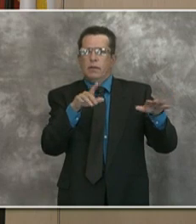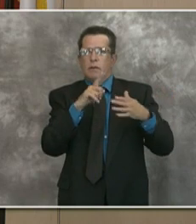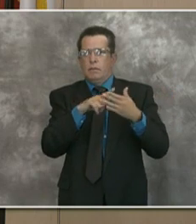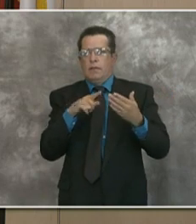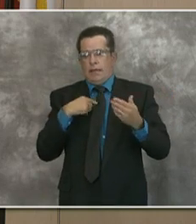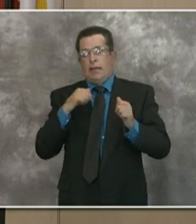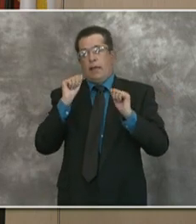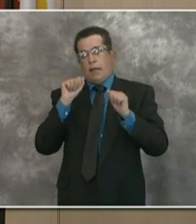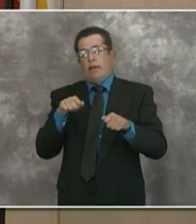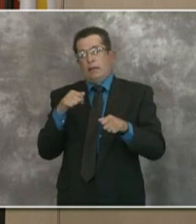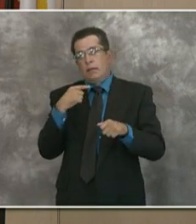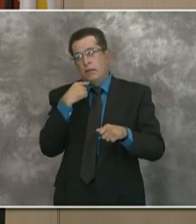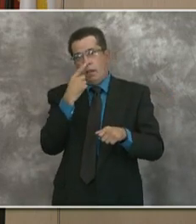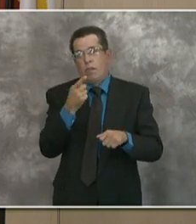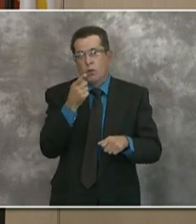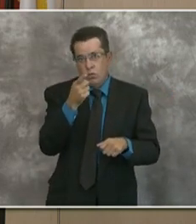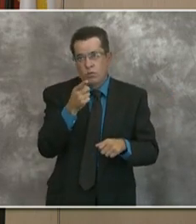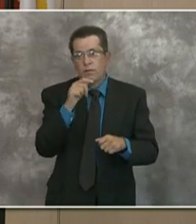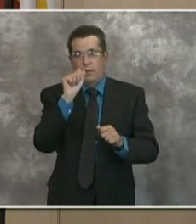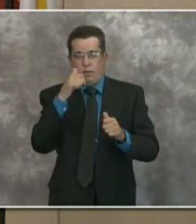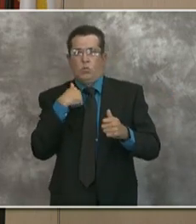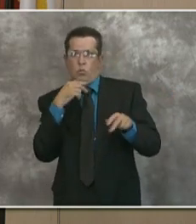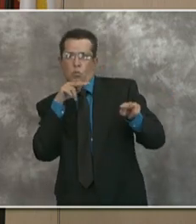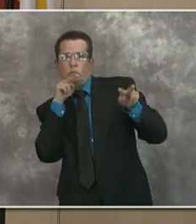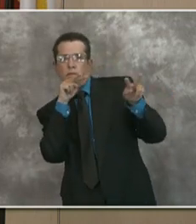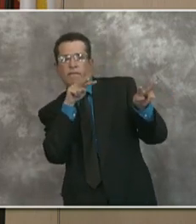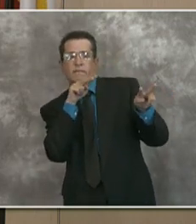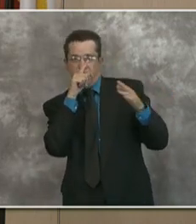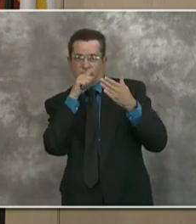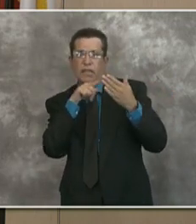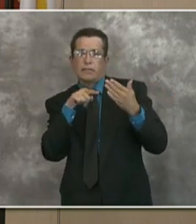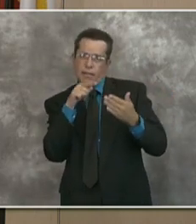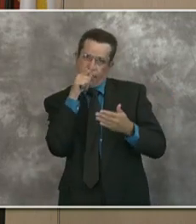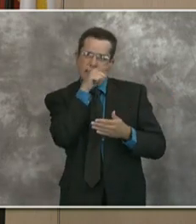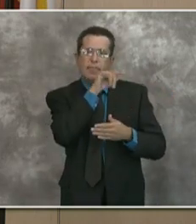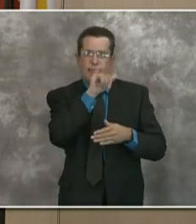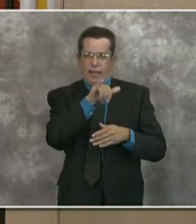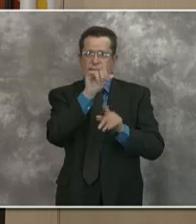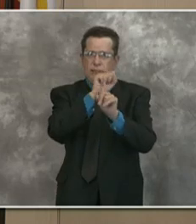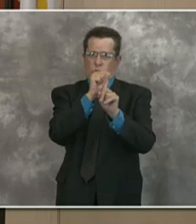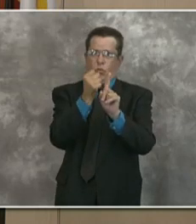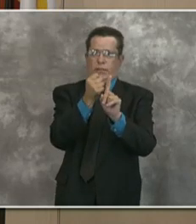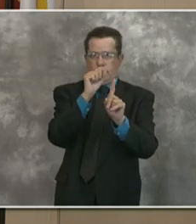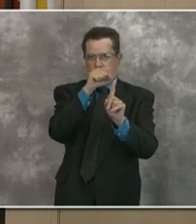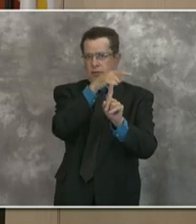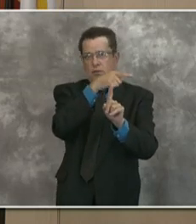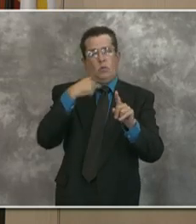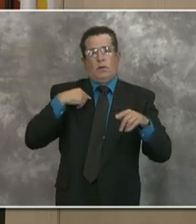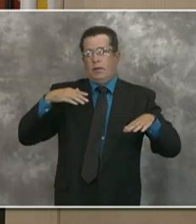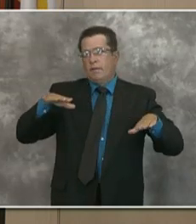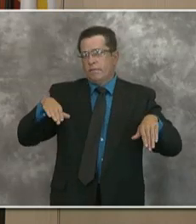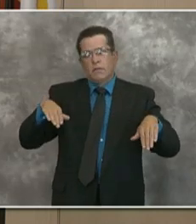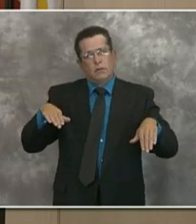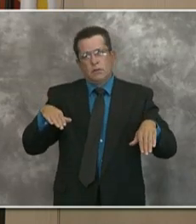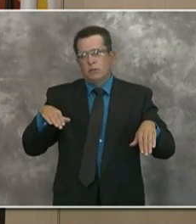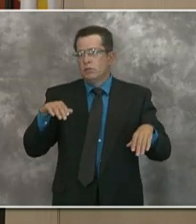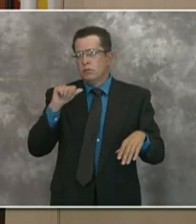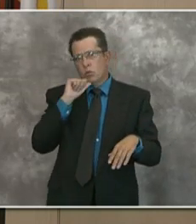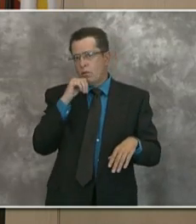can and will tell you is that we are investigating that particular situation. We do not yet